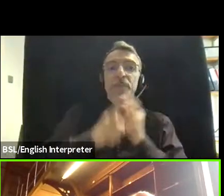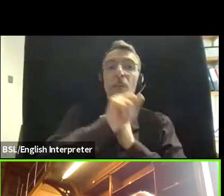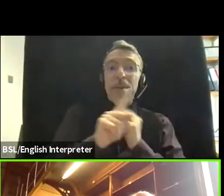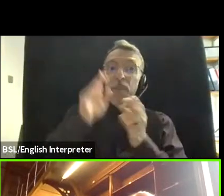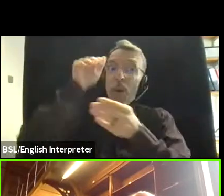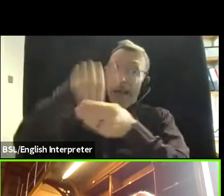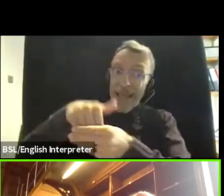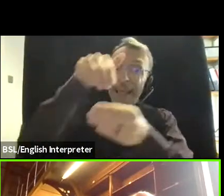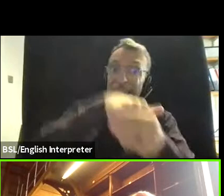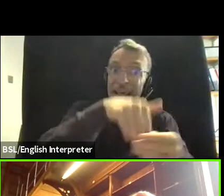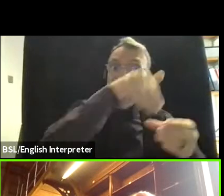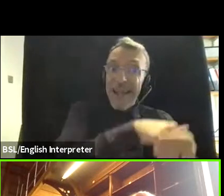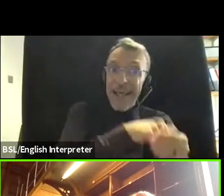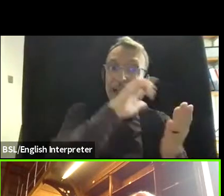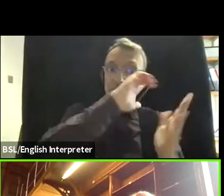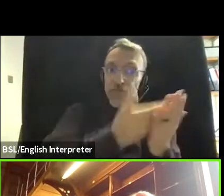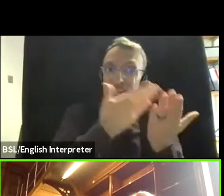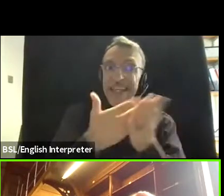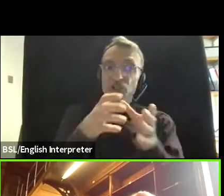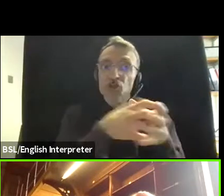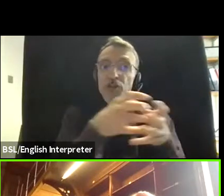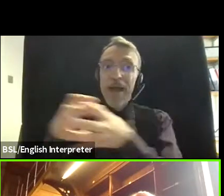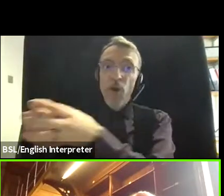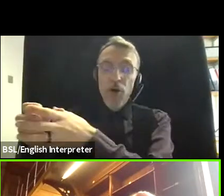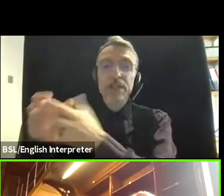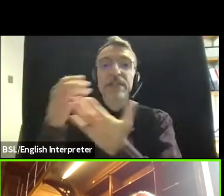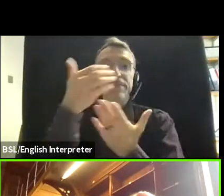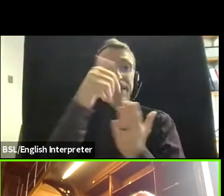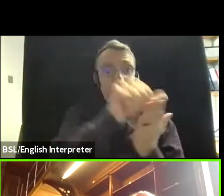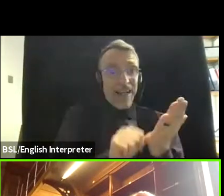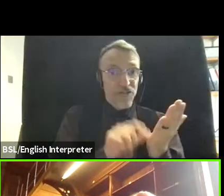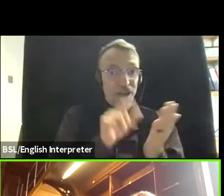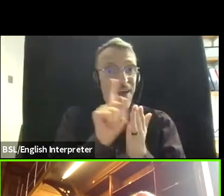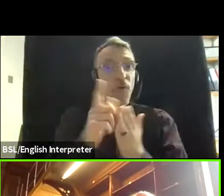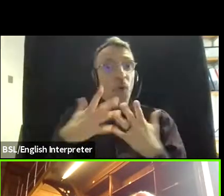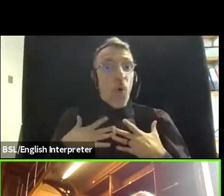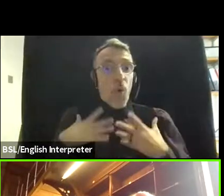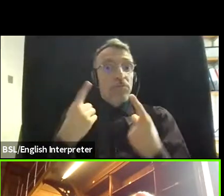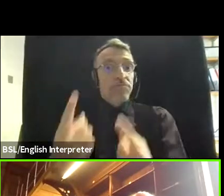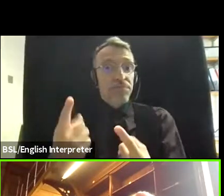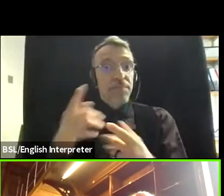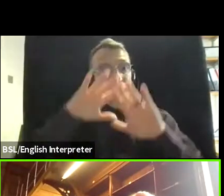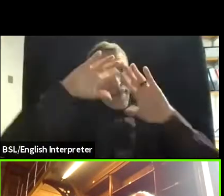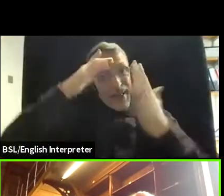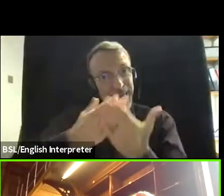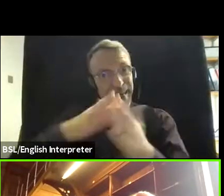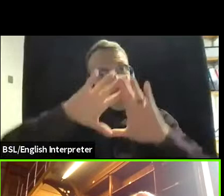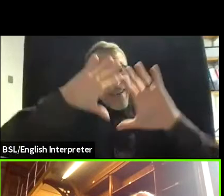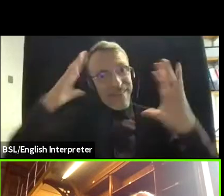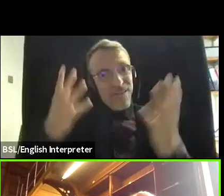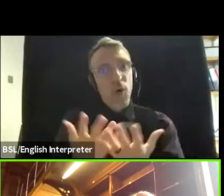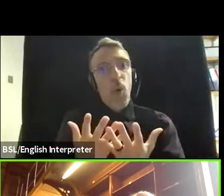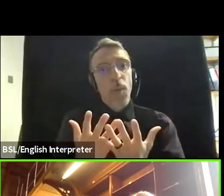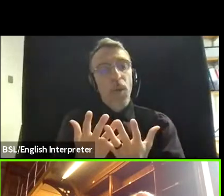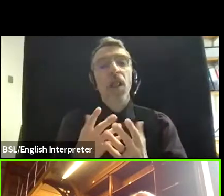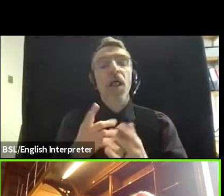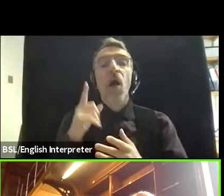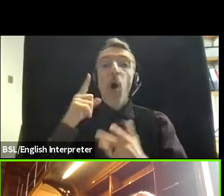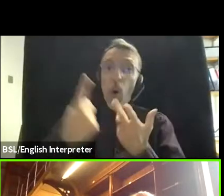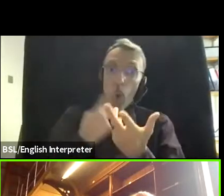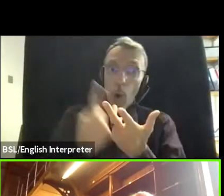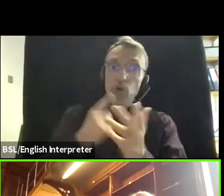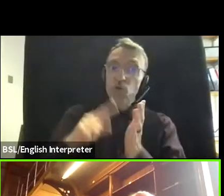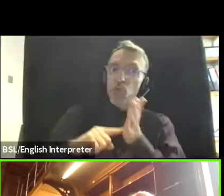and belief minorities, both in its agenda for championing freedom of religion or belief globally, and also in its agenda for championing the